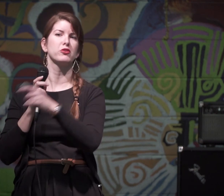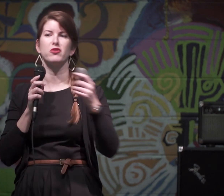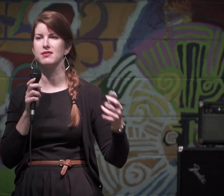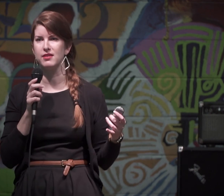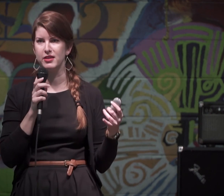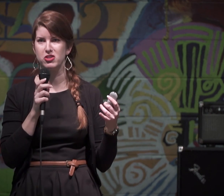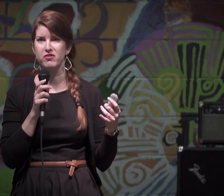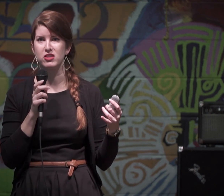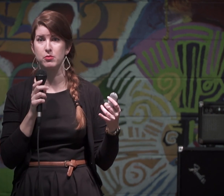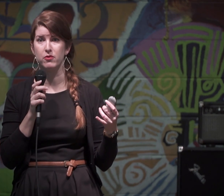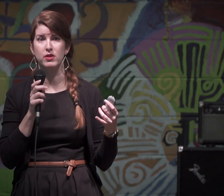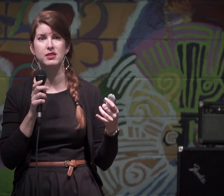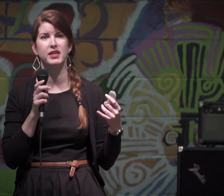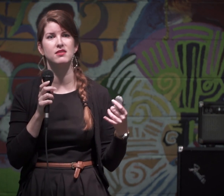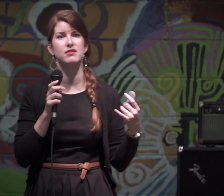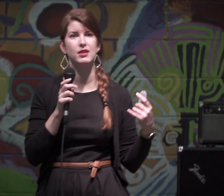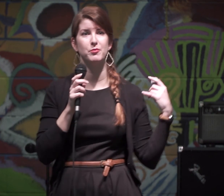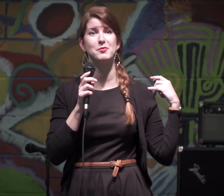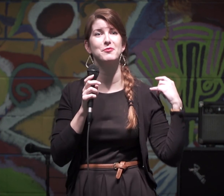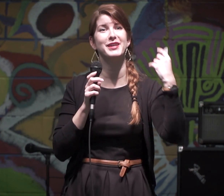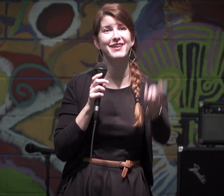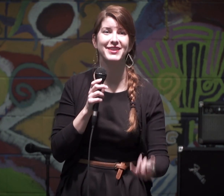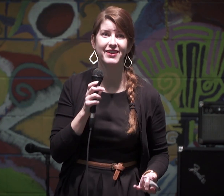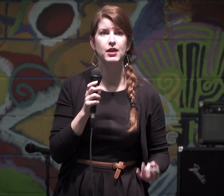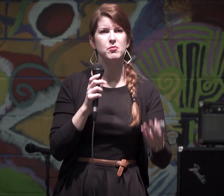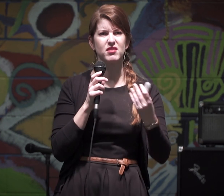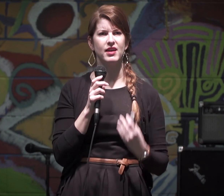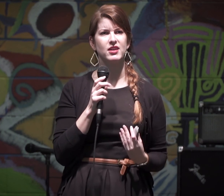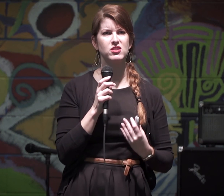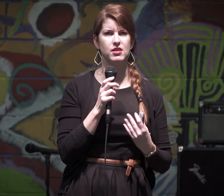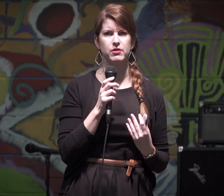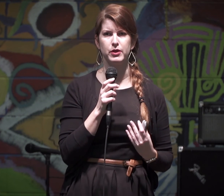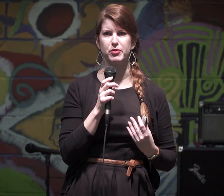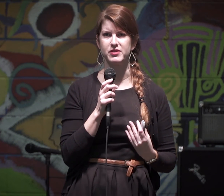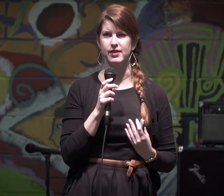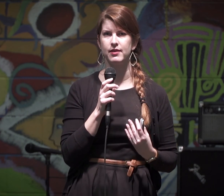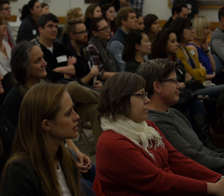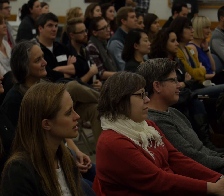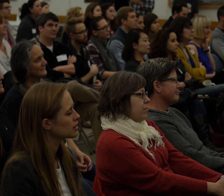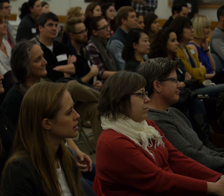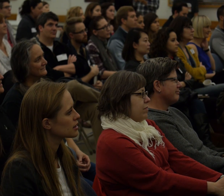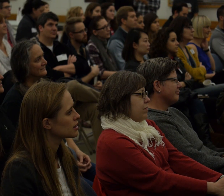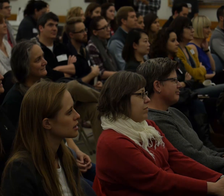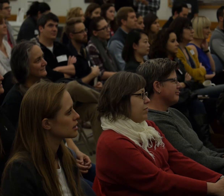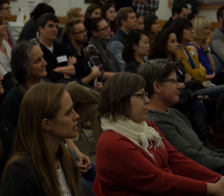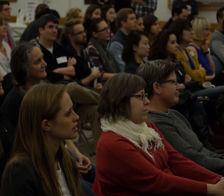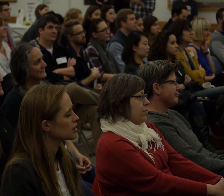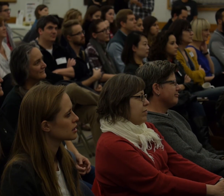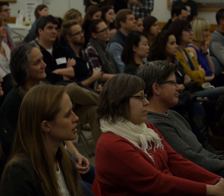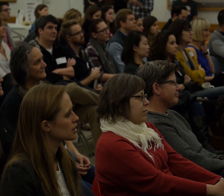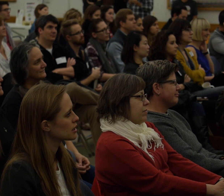far more depressed than any generations before, and it's because they're seeing what people are putting out there, but they're not actually seeing the real person. And I just think